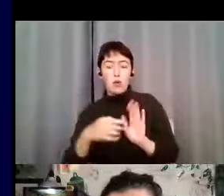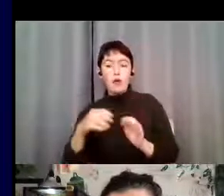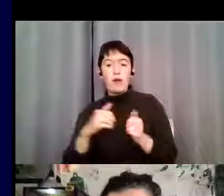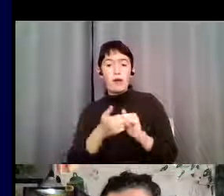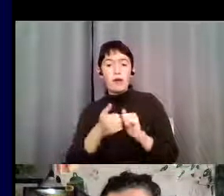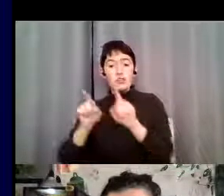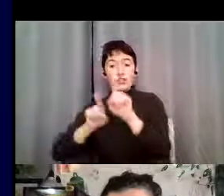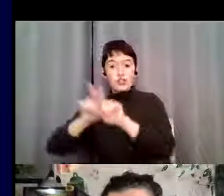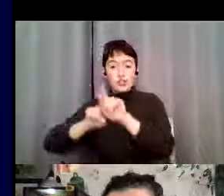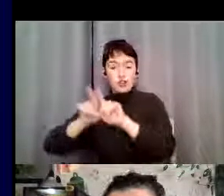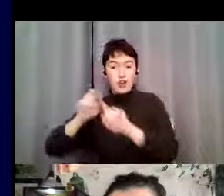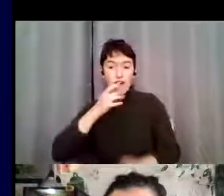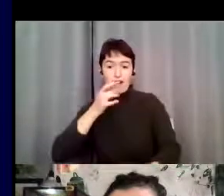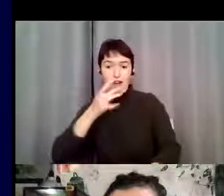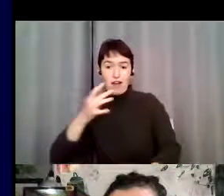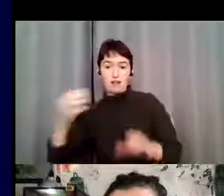So